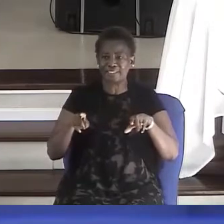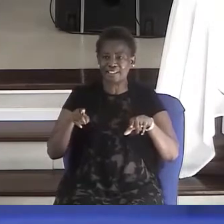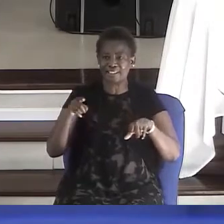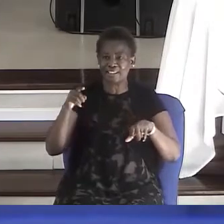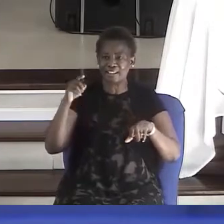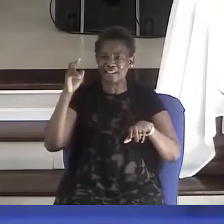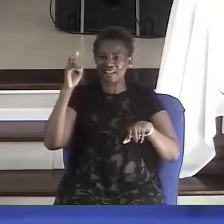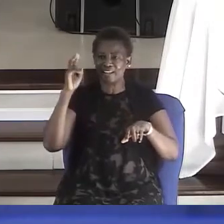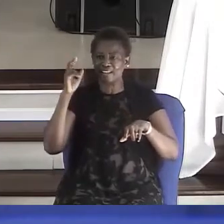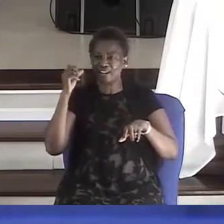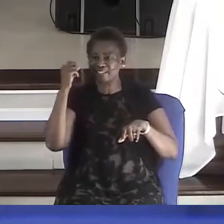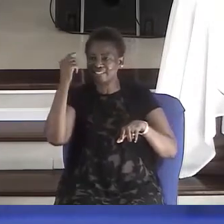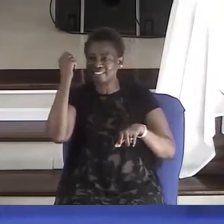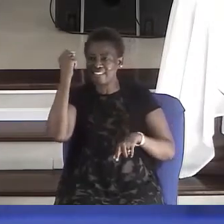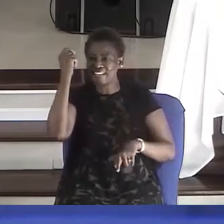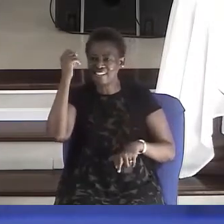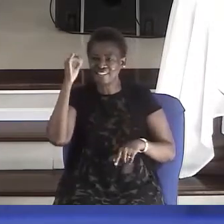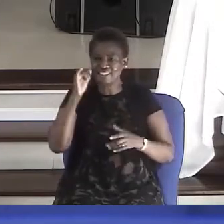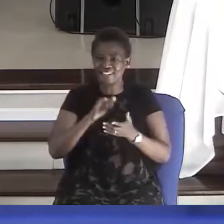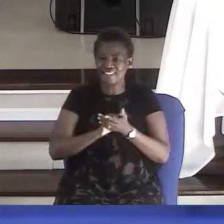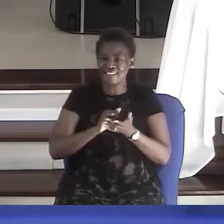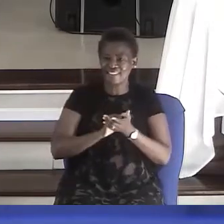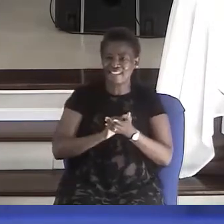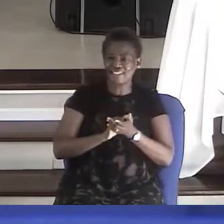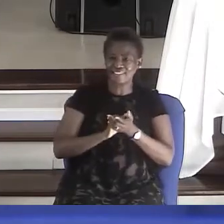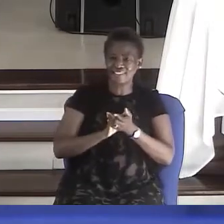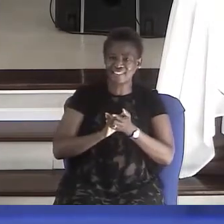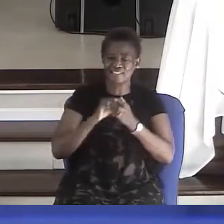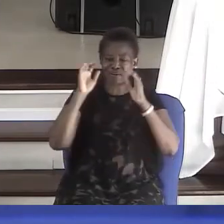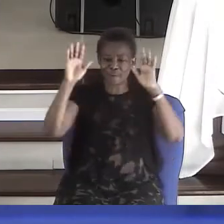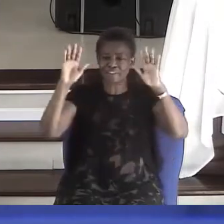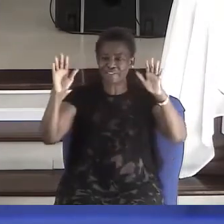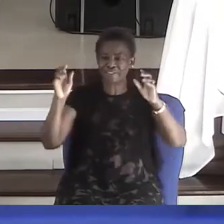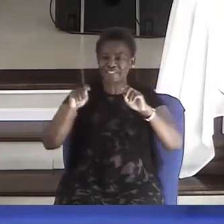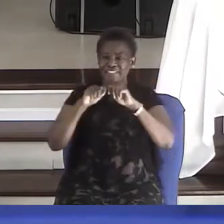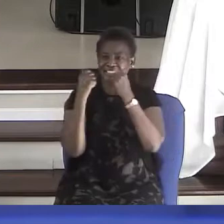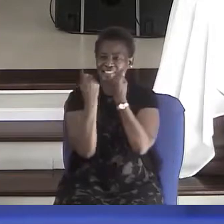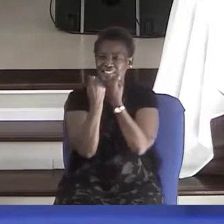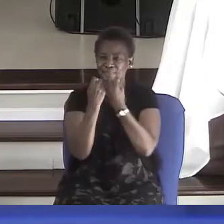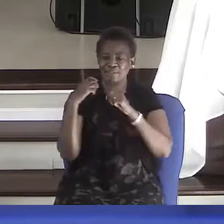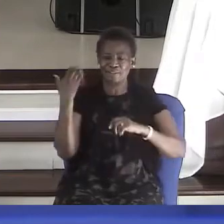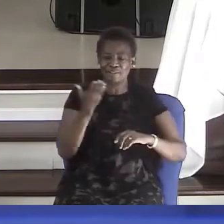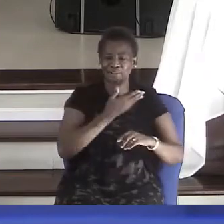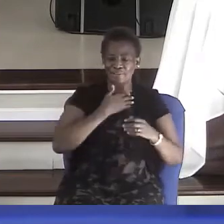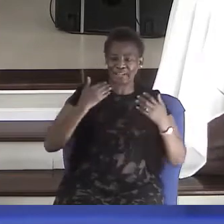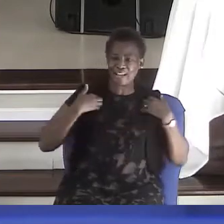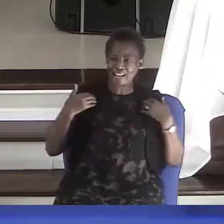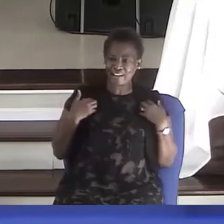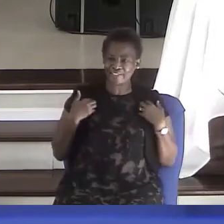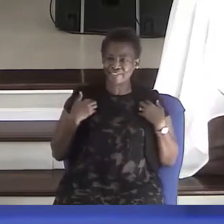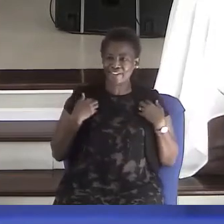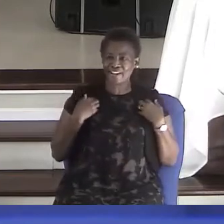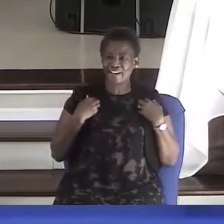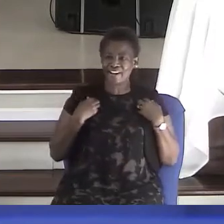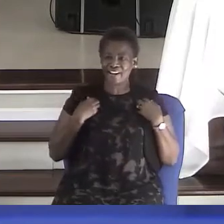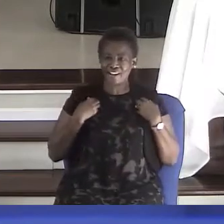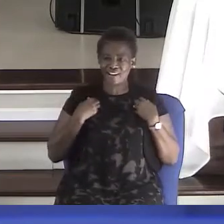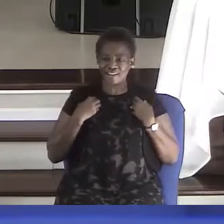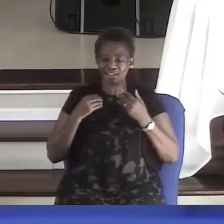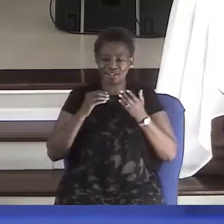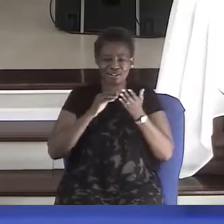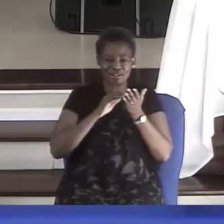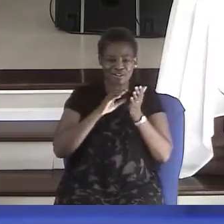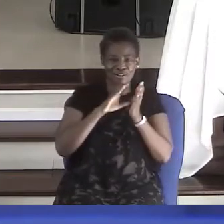to upload. And so when you do get on to Portmore Missionary Church, we hope